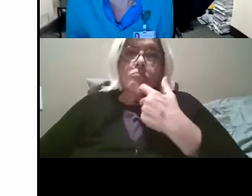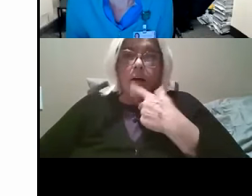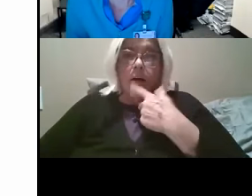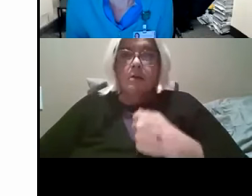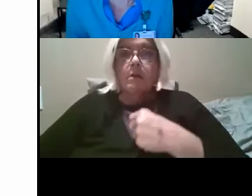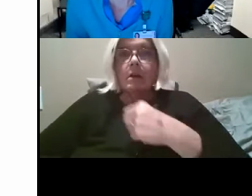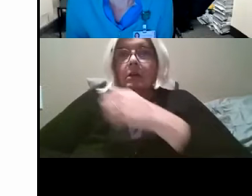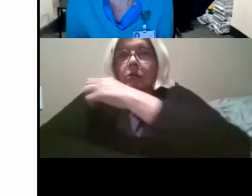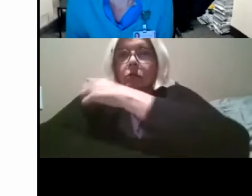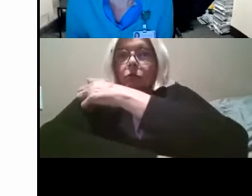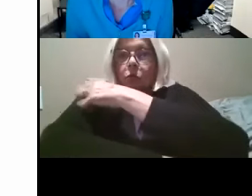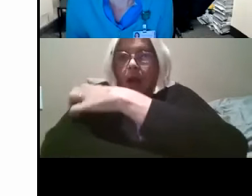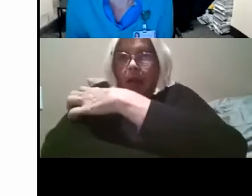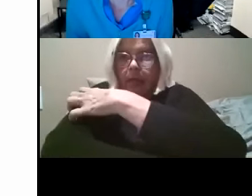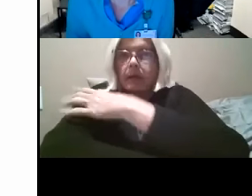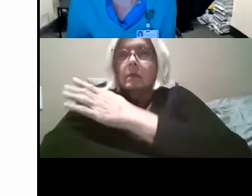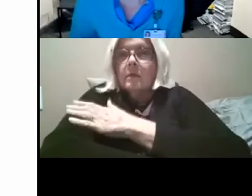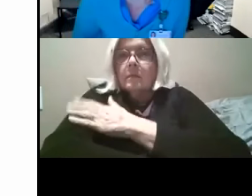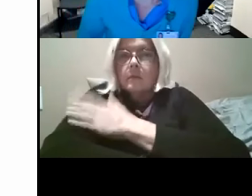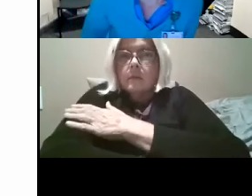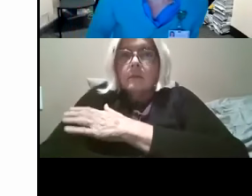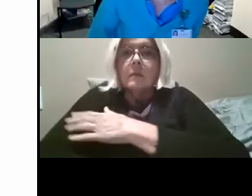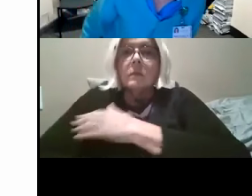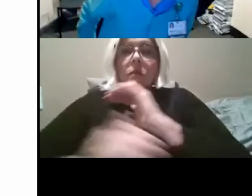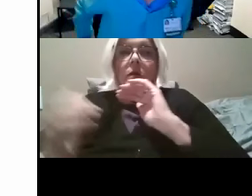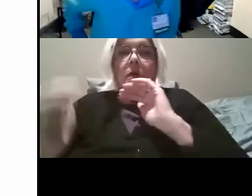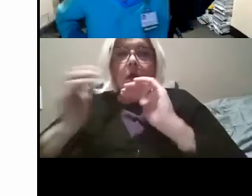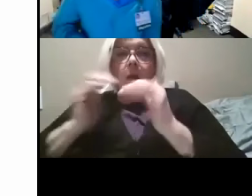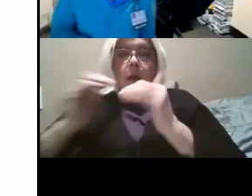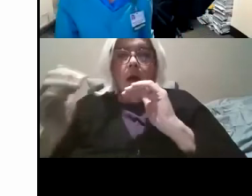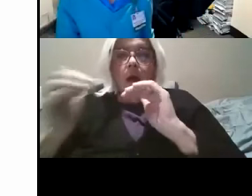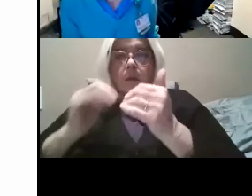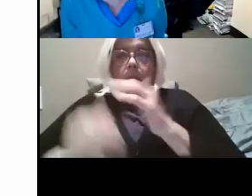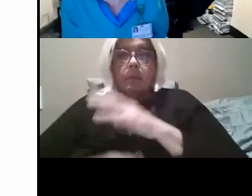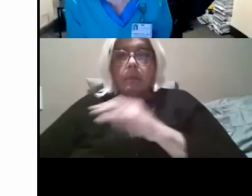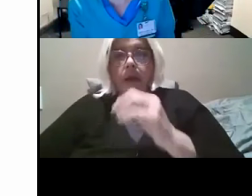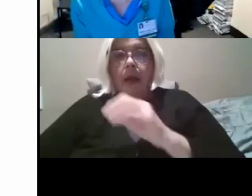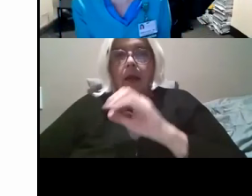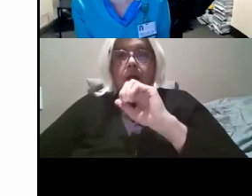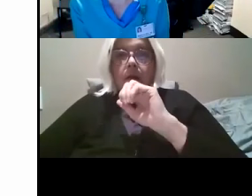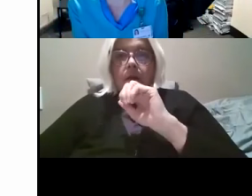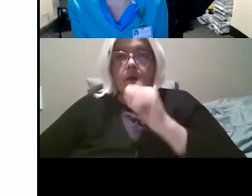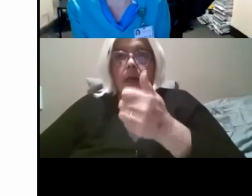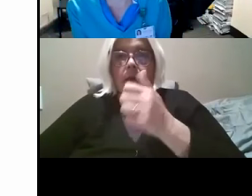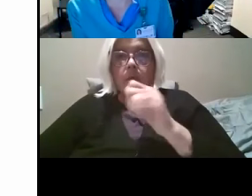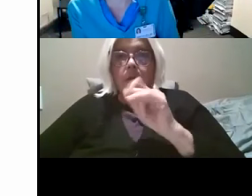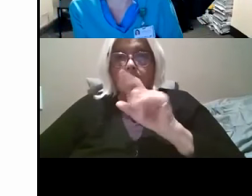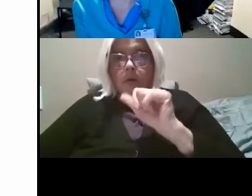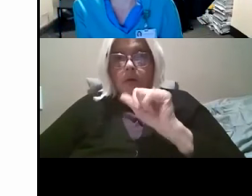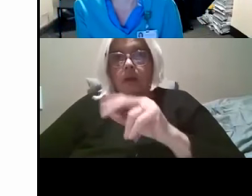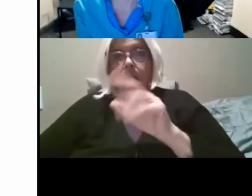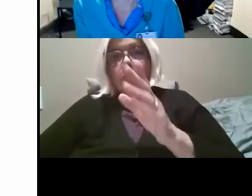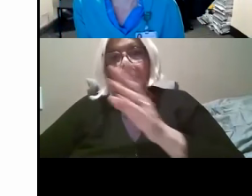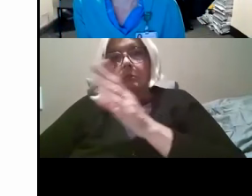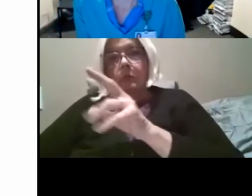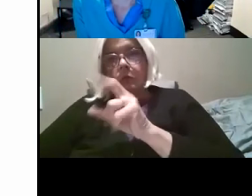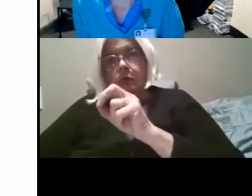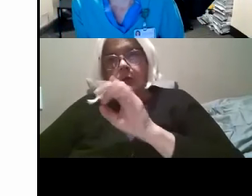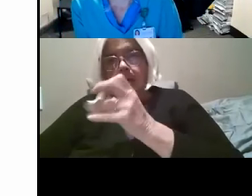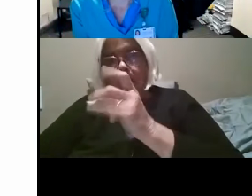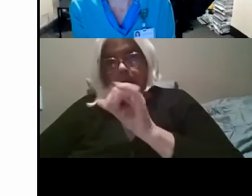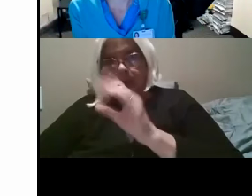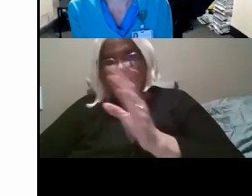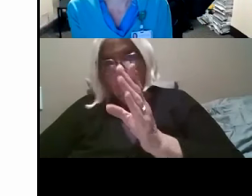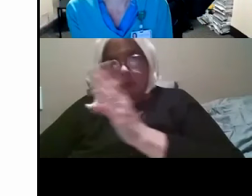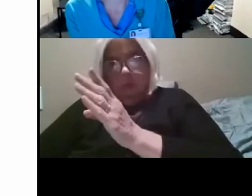30 microgram dose. So you can see that there was a little bit of redness, a little swelling, and then pain. And we can expect that. And especially kids are going to note that pain for